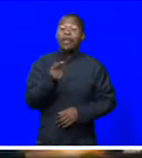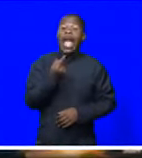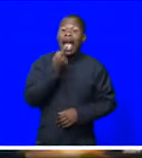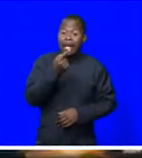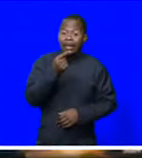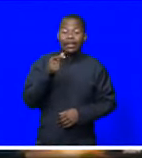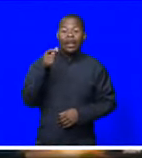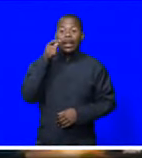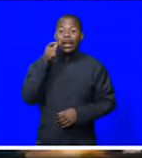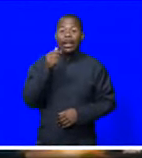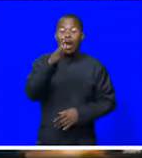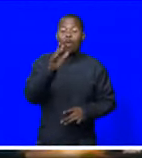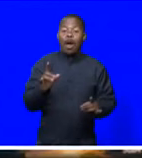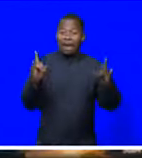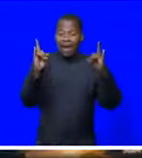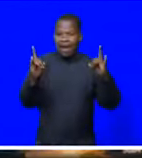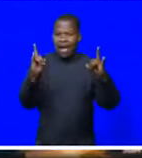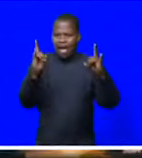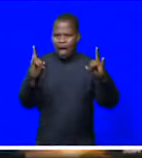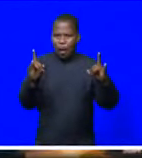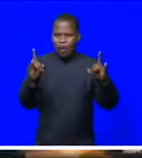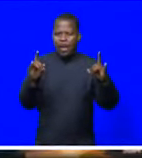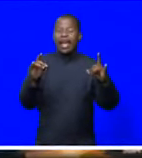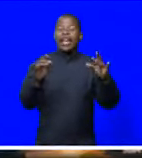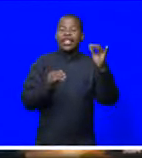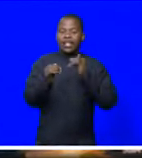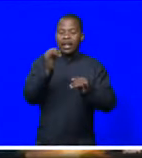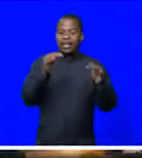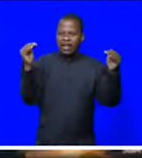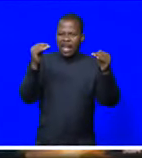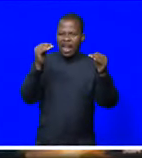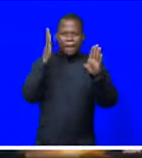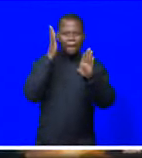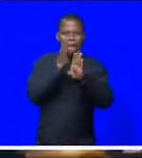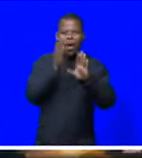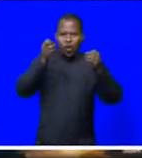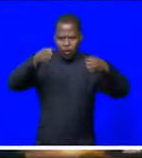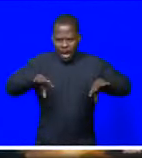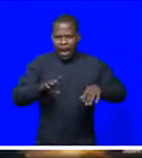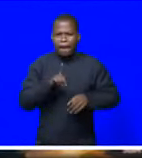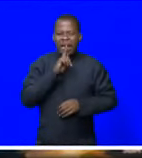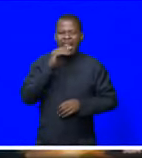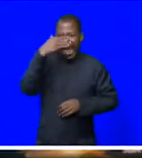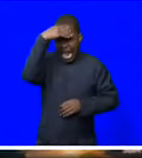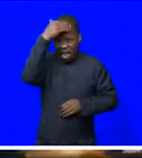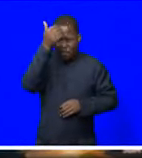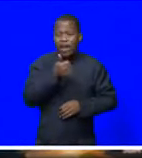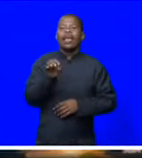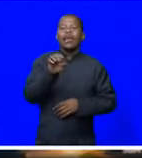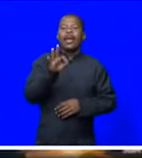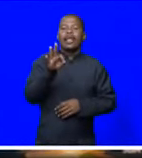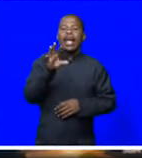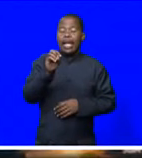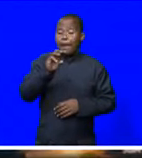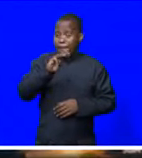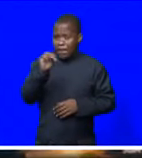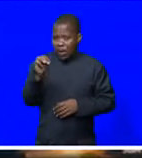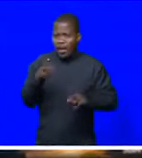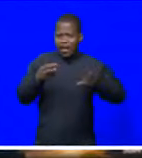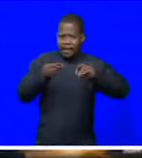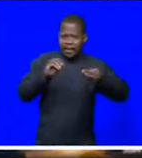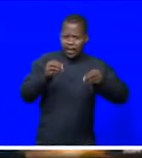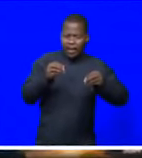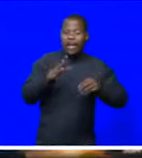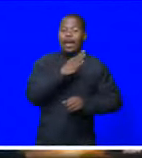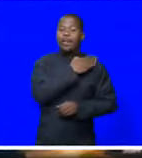rejected Somhlelo National Stadium despite government spending 30 million emalangeni renovating the National Stadium. By the Minister for